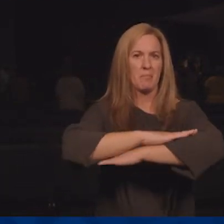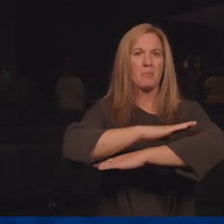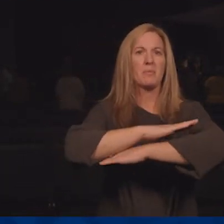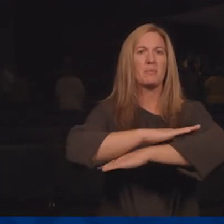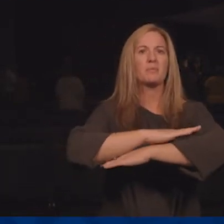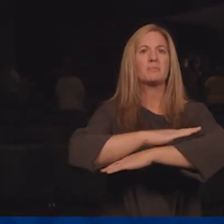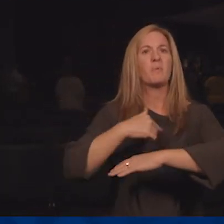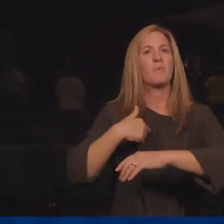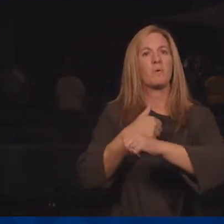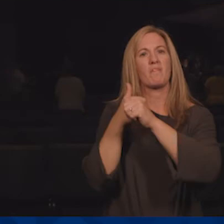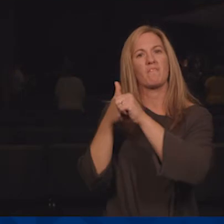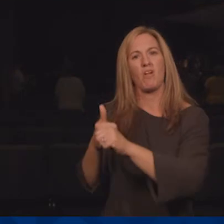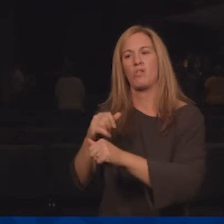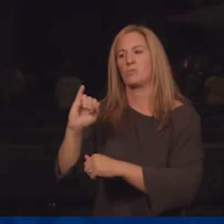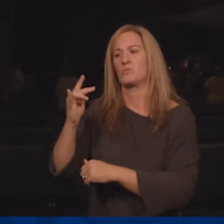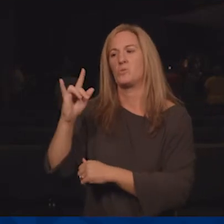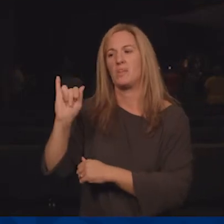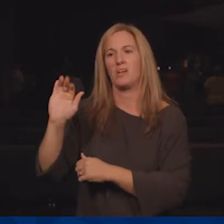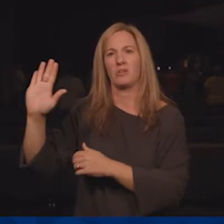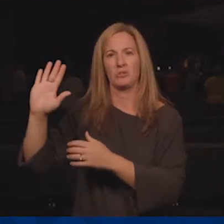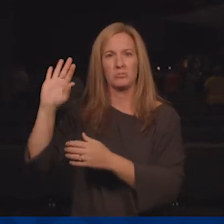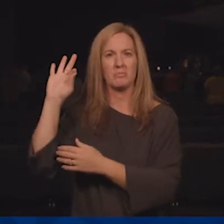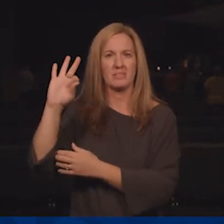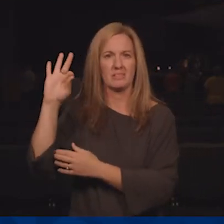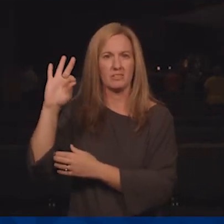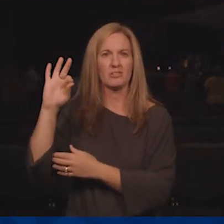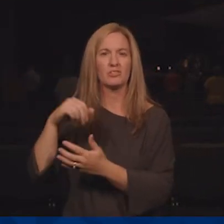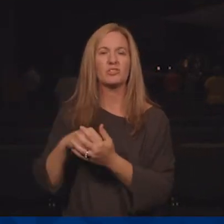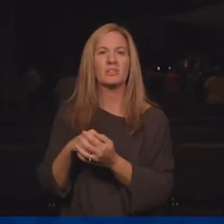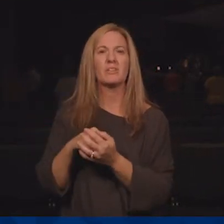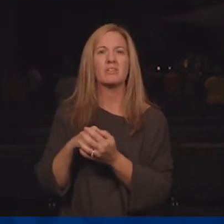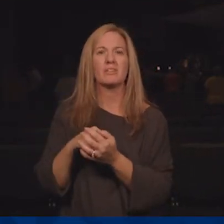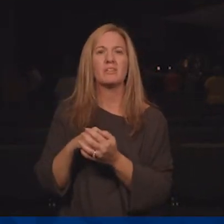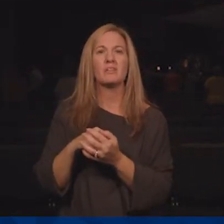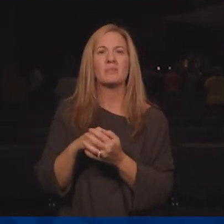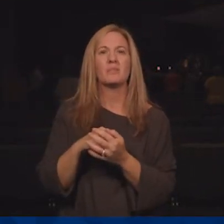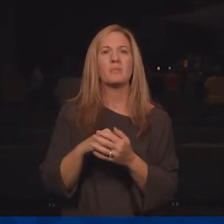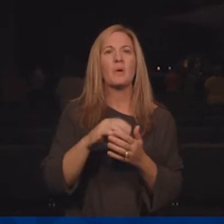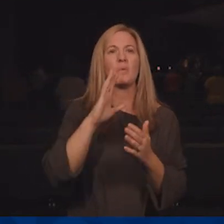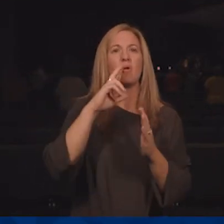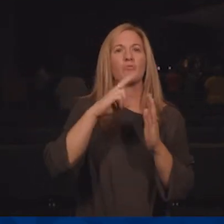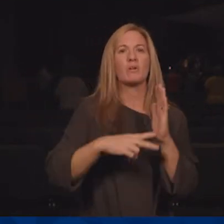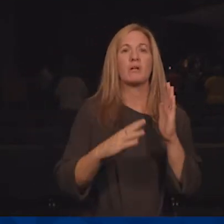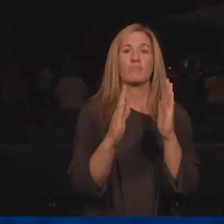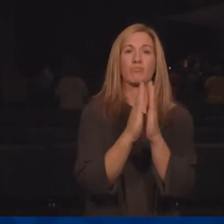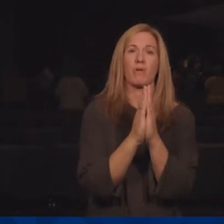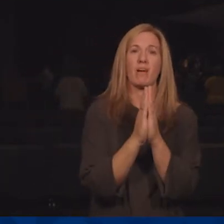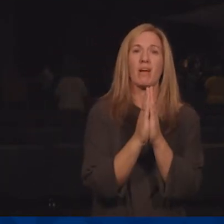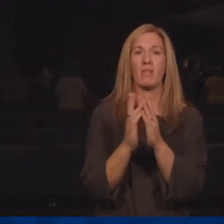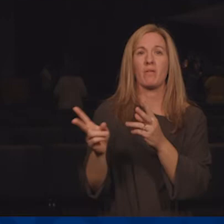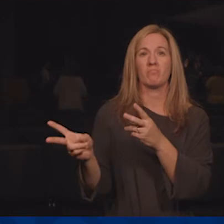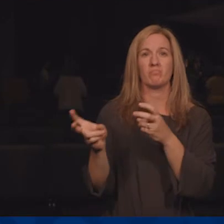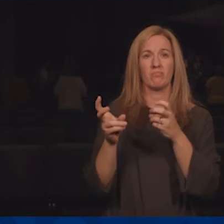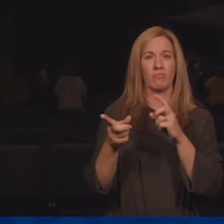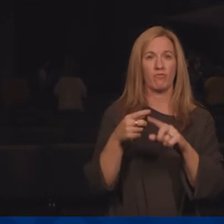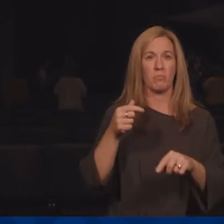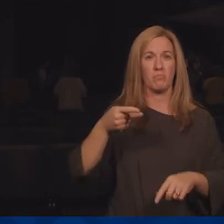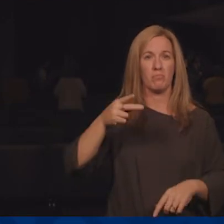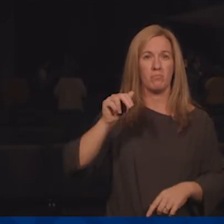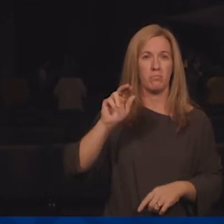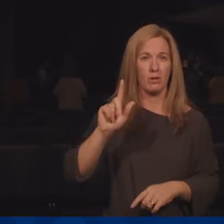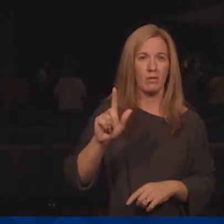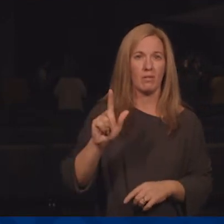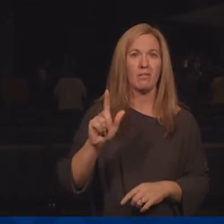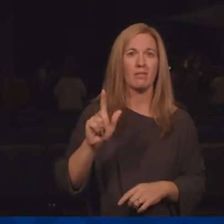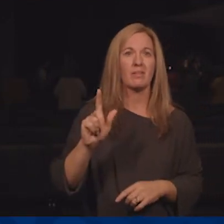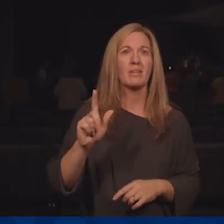line with Julia's message, and we're going to read a prayer from the Apostle Paul to